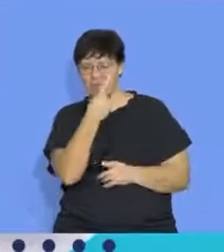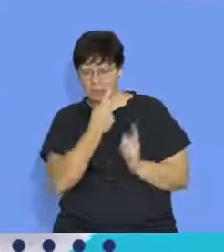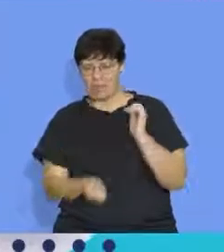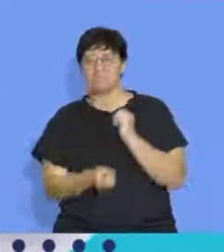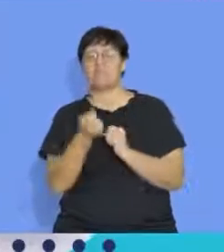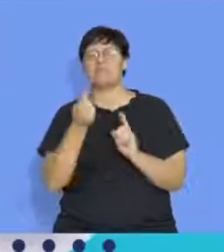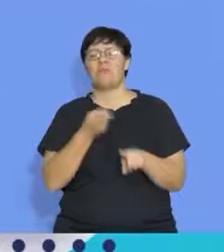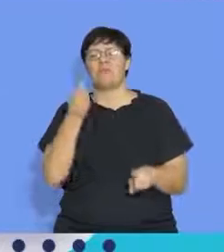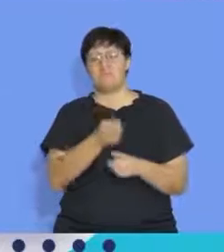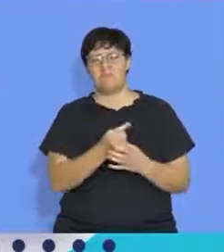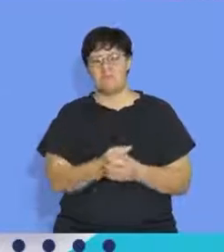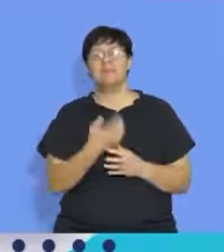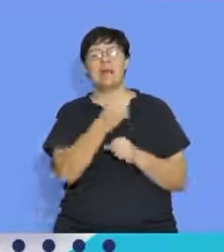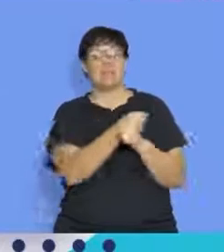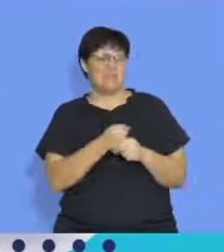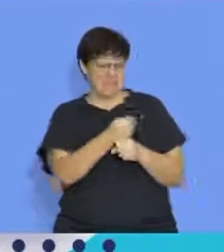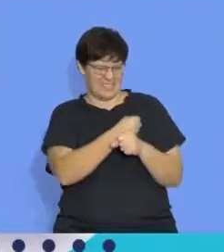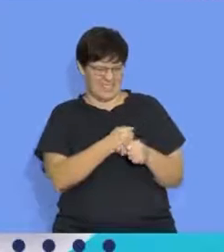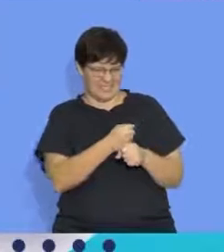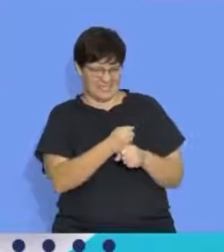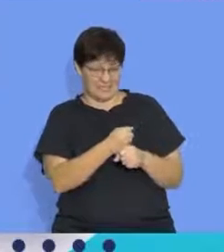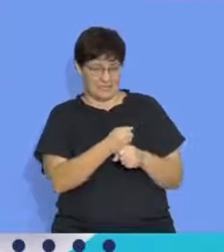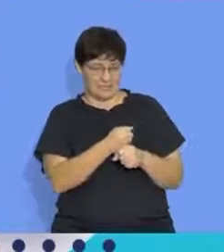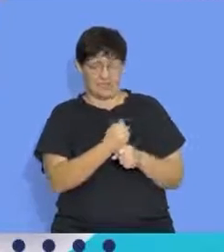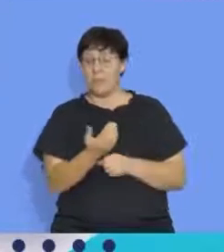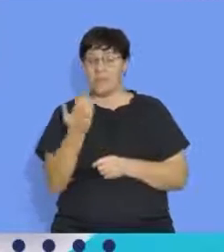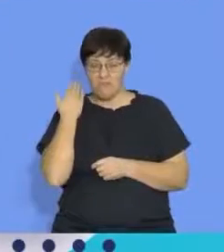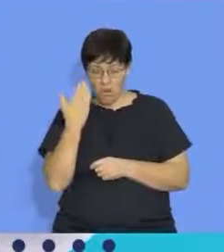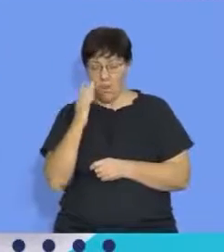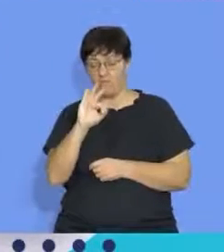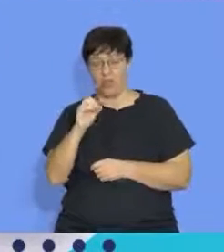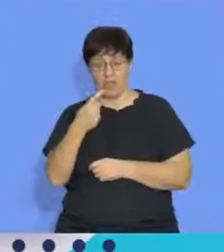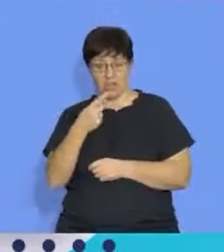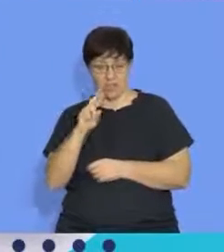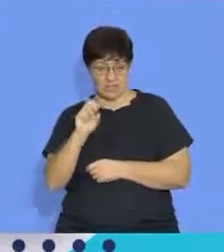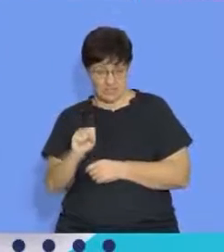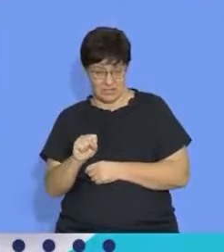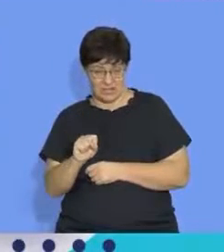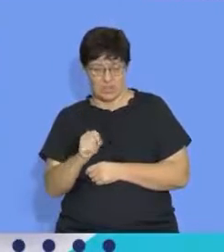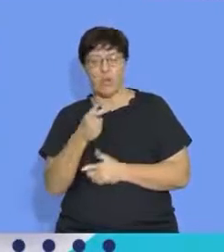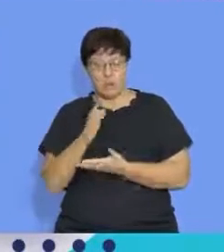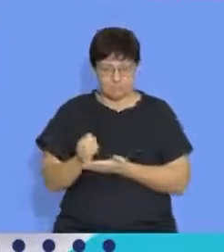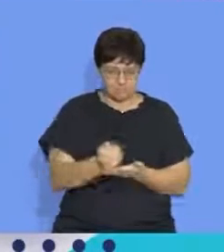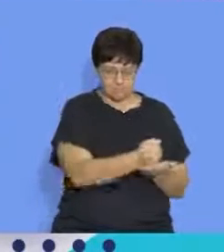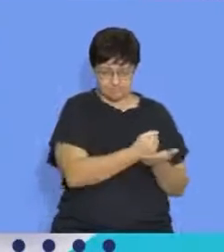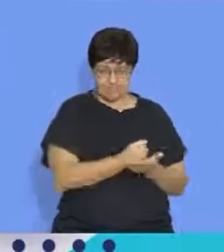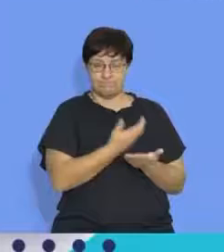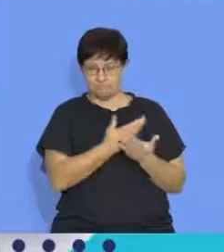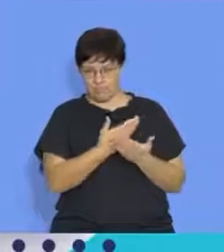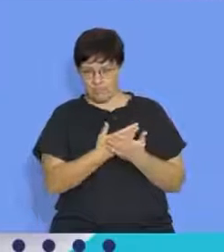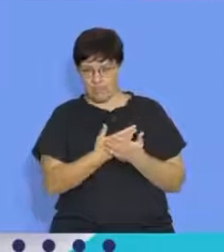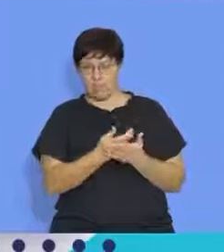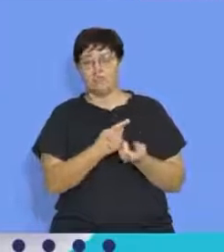antibiotic is a medicine, and initially it was a fungus that they could harvest, that they